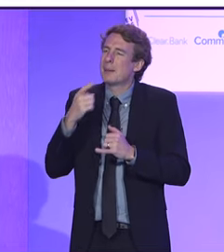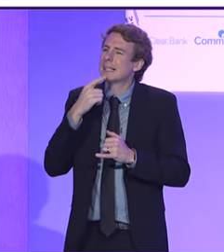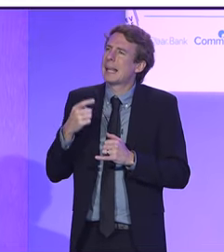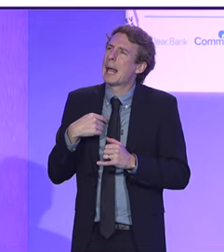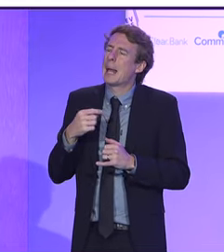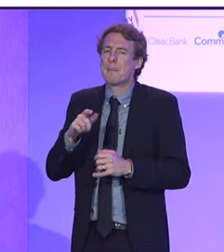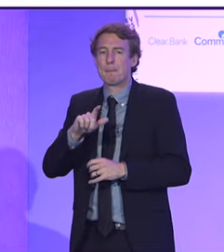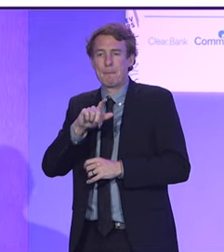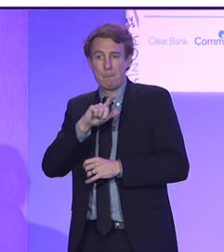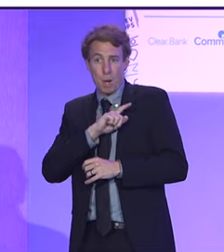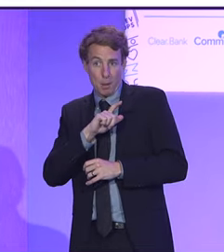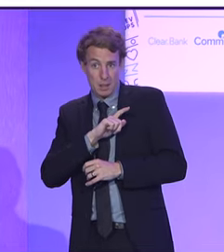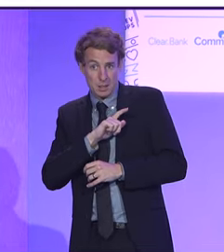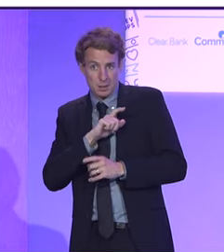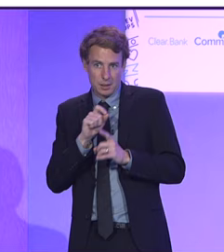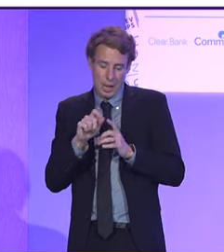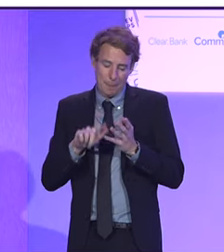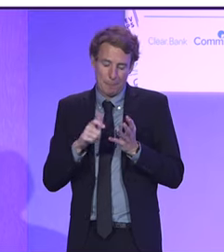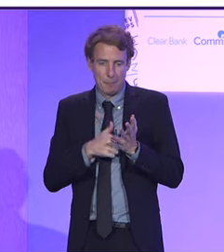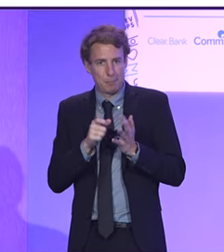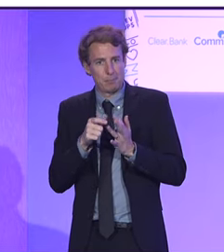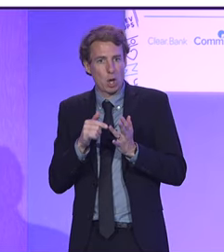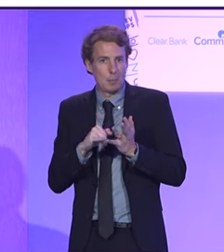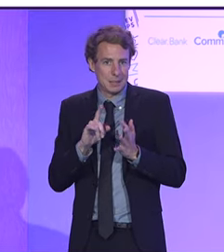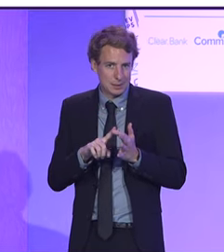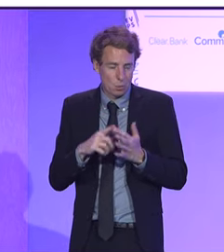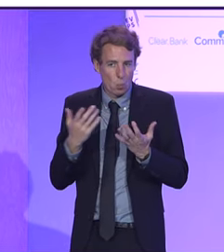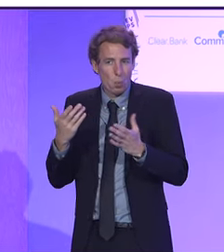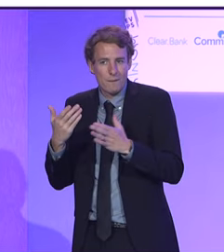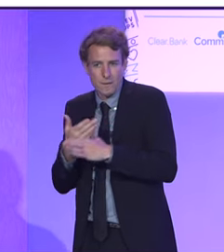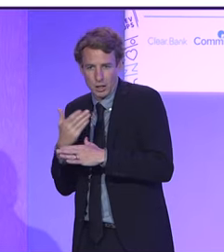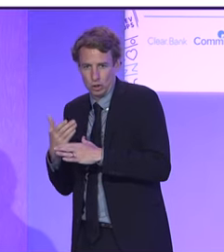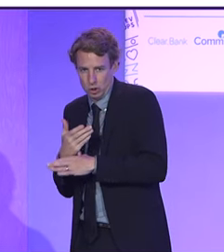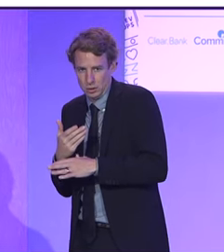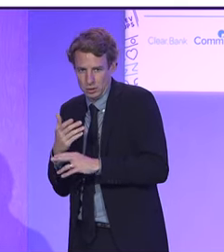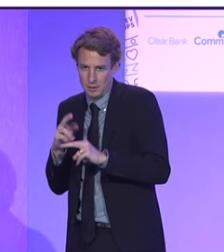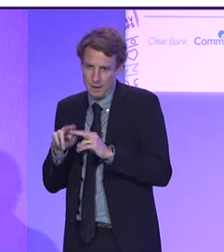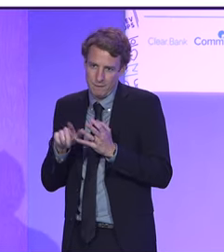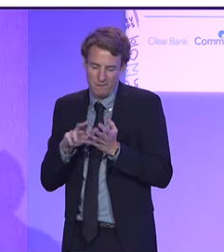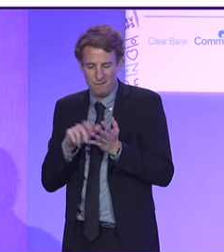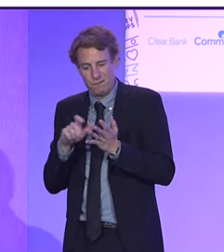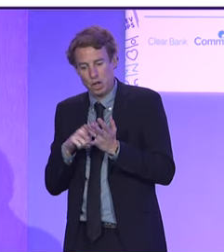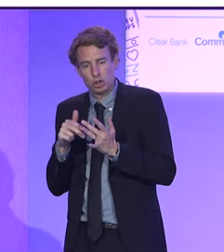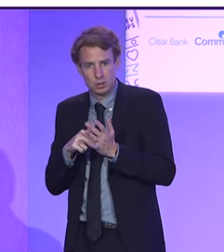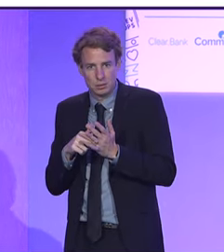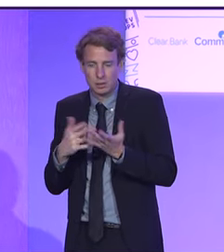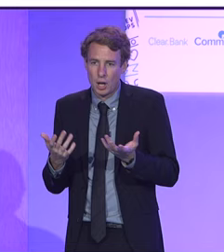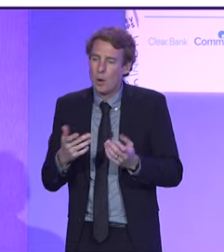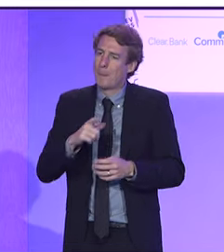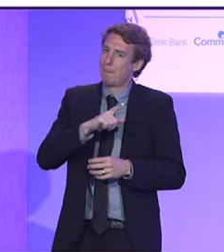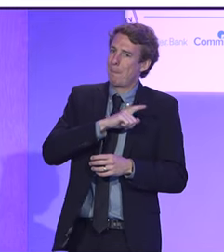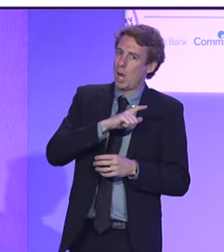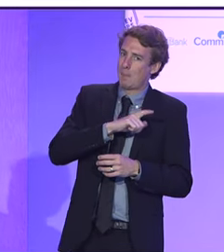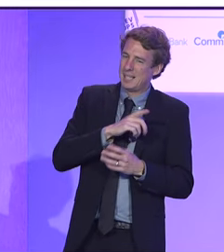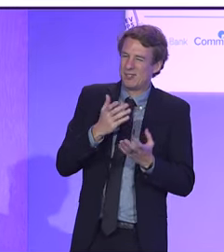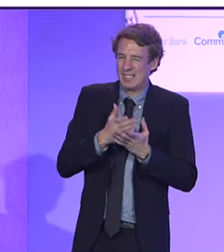there's a difference. A purpose is something that's inherently human. So humans have purpose, look for purpose. Humans